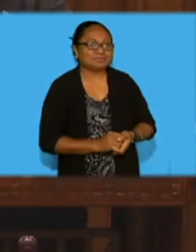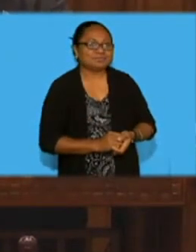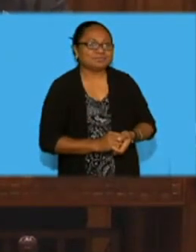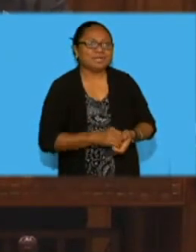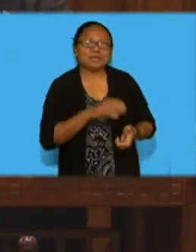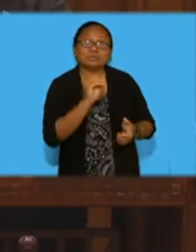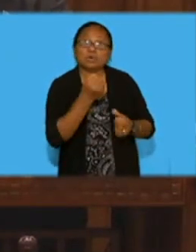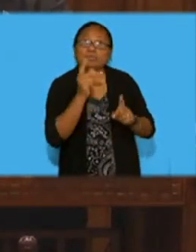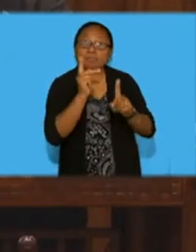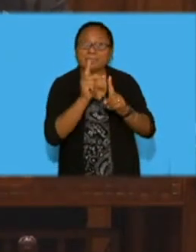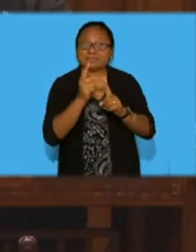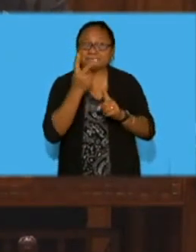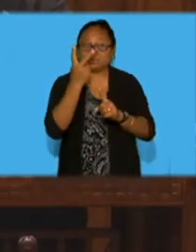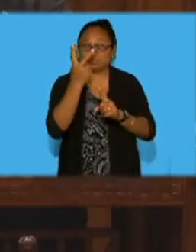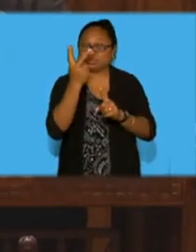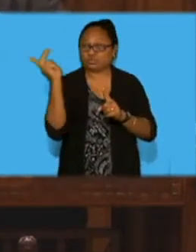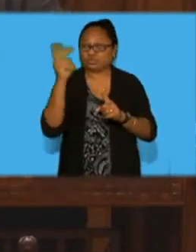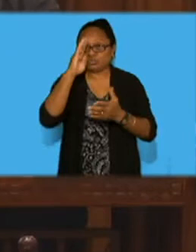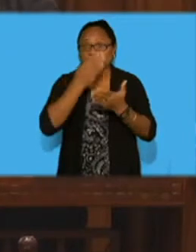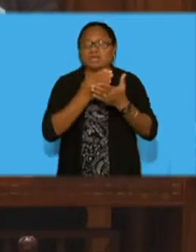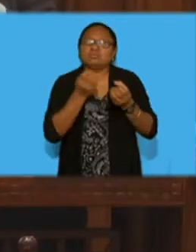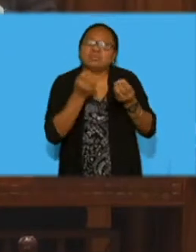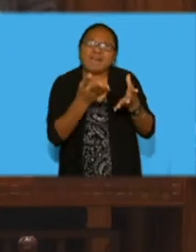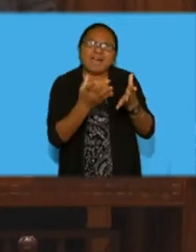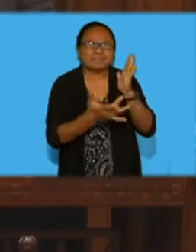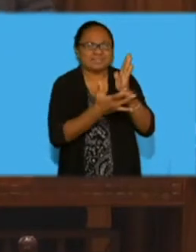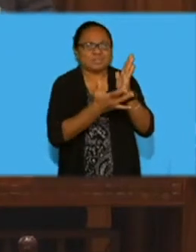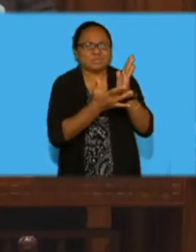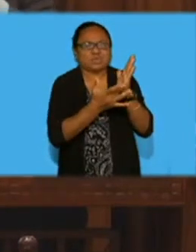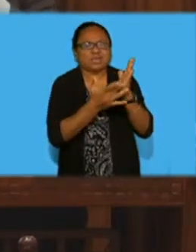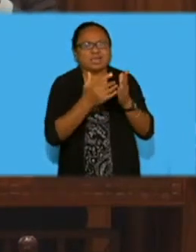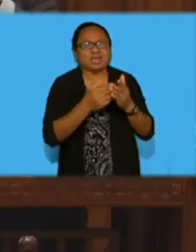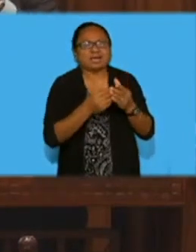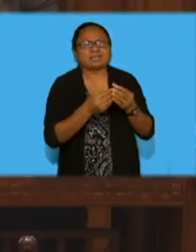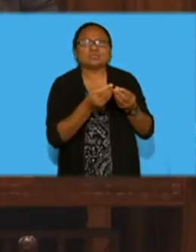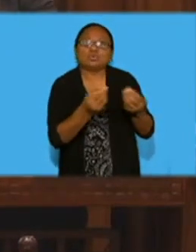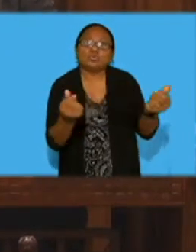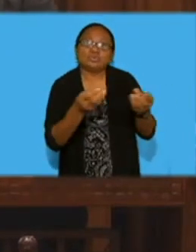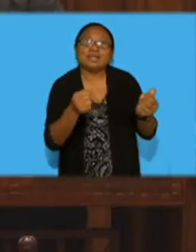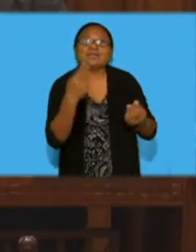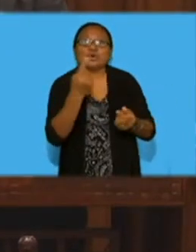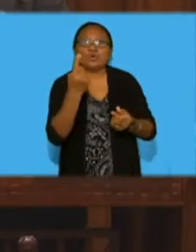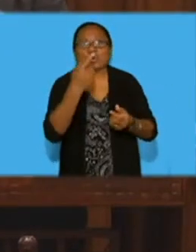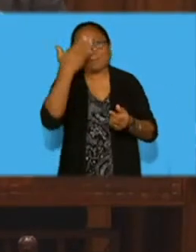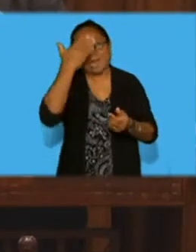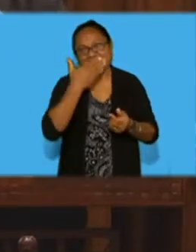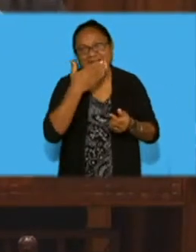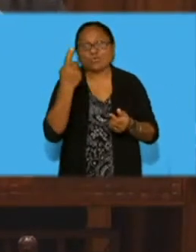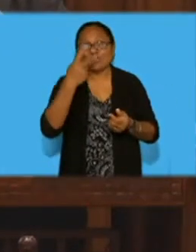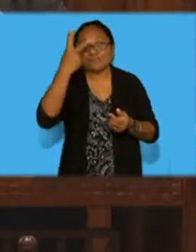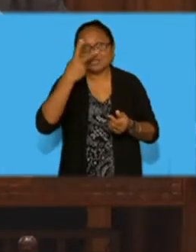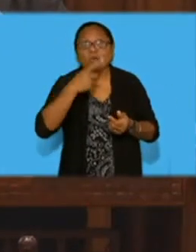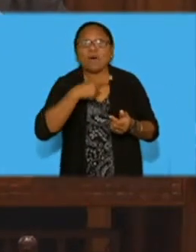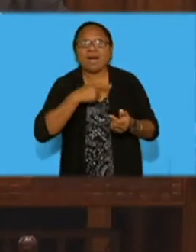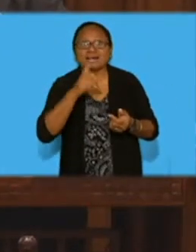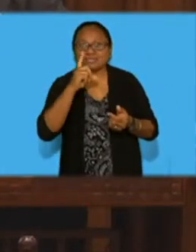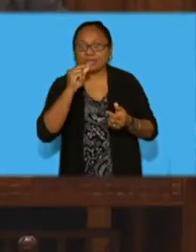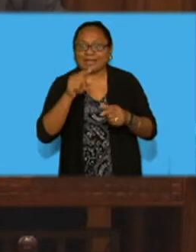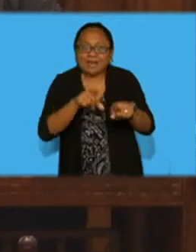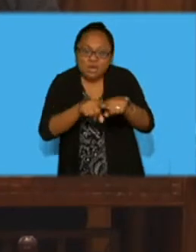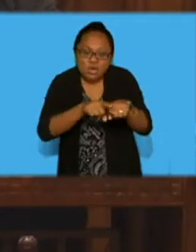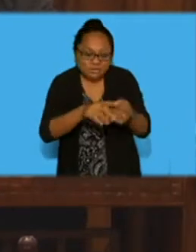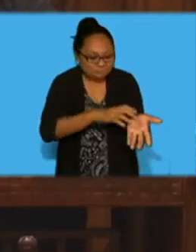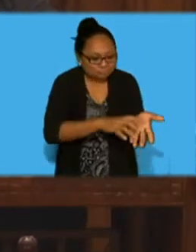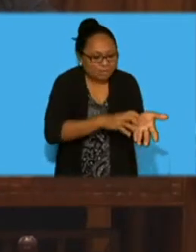to provide technological solution to the visually impaired people so that they can adapt Braille quickly at an